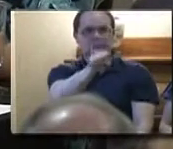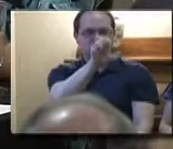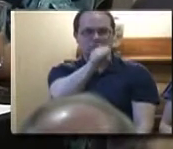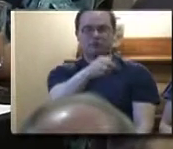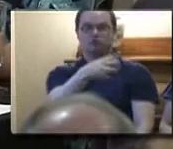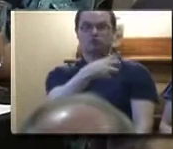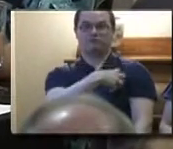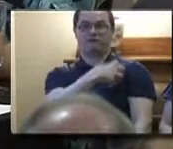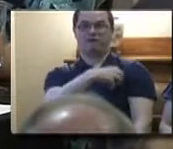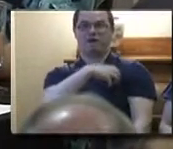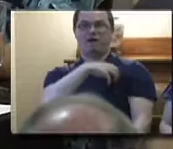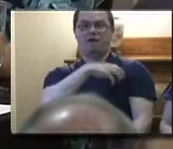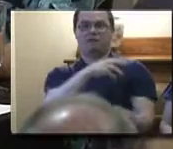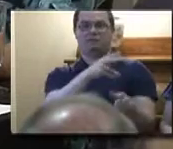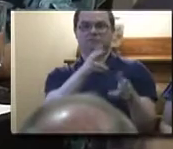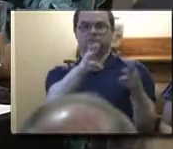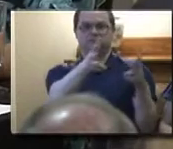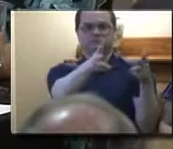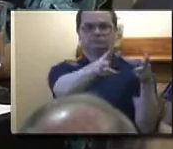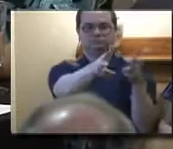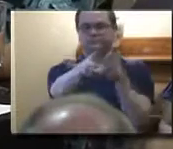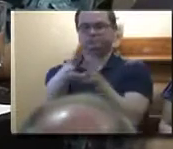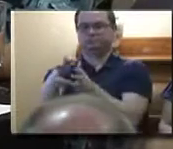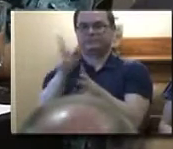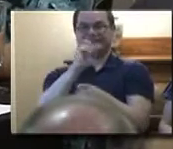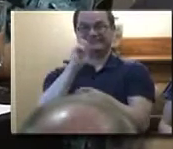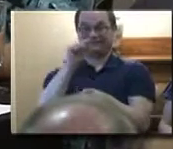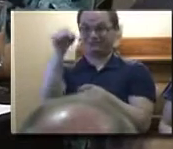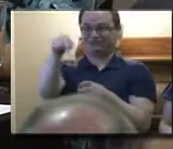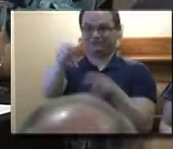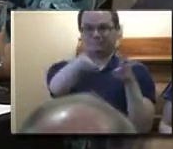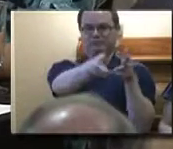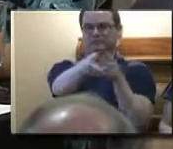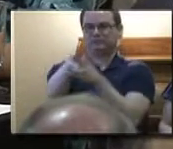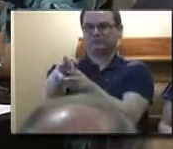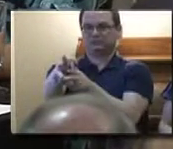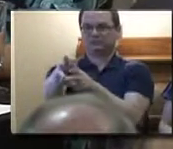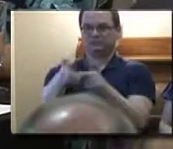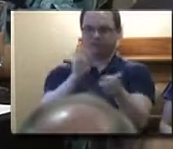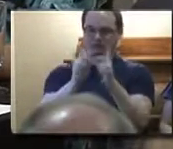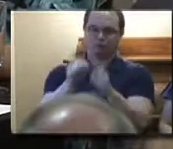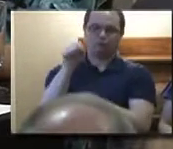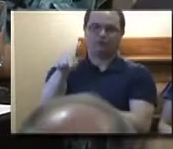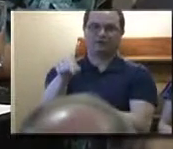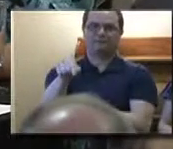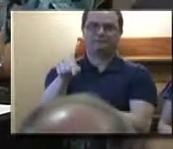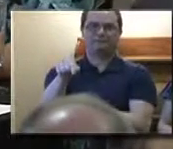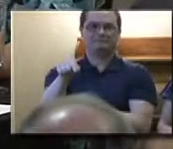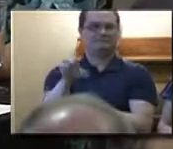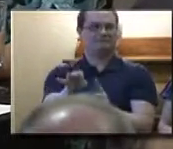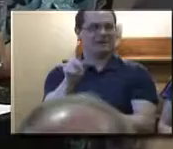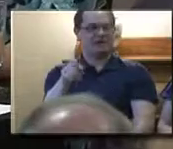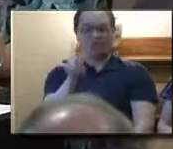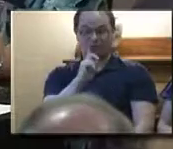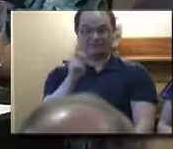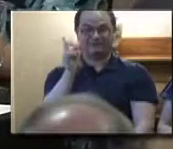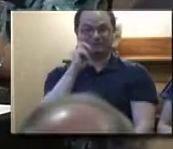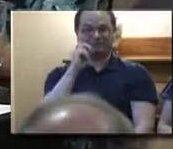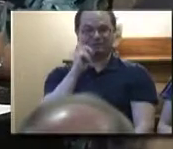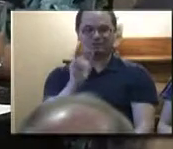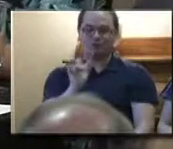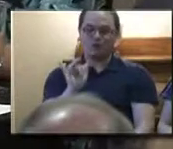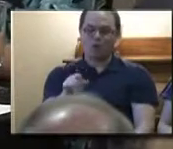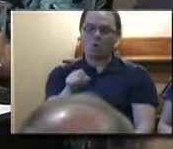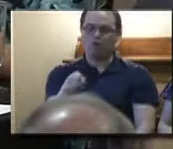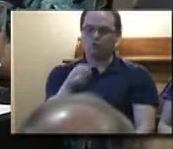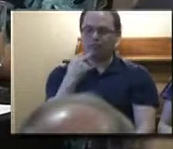police officer, you know, pulls over a deaf person and wants to talk to them and they find out they're deaf, they'll think, oh,